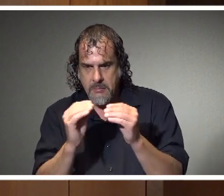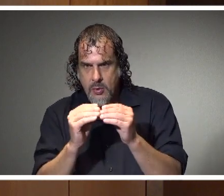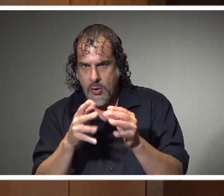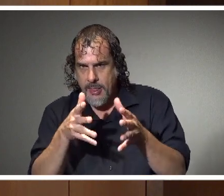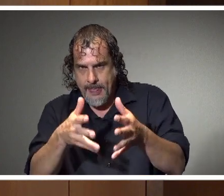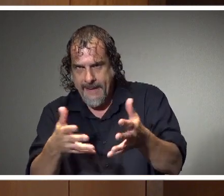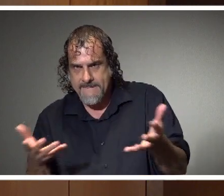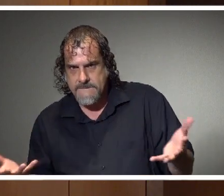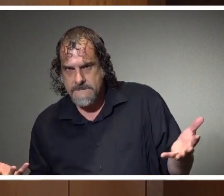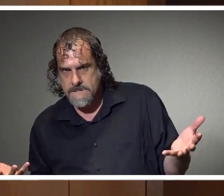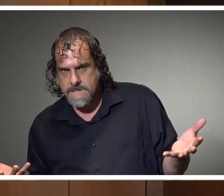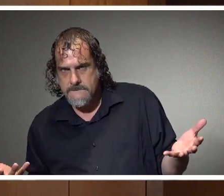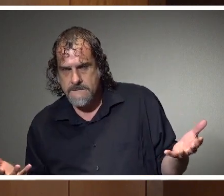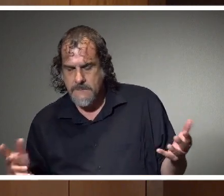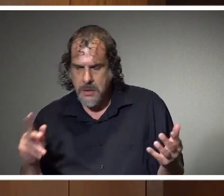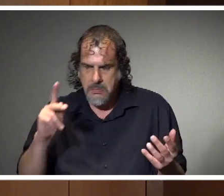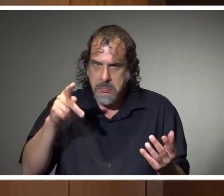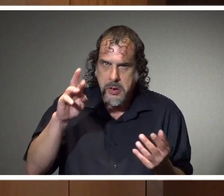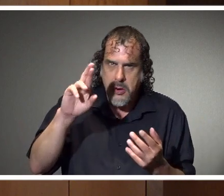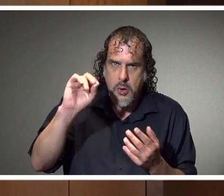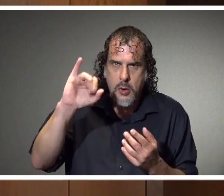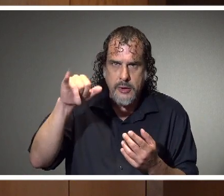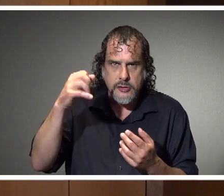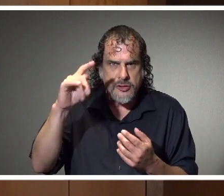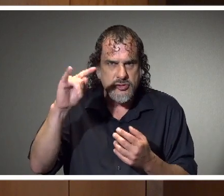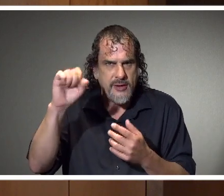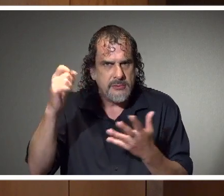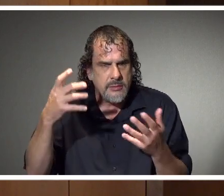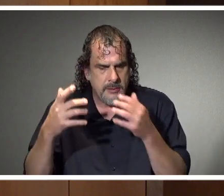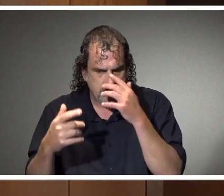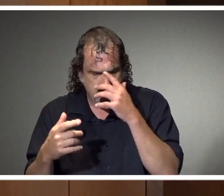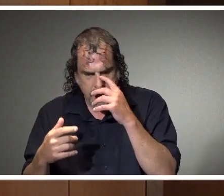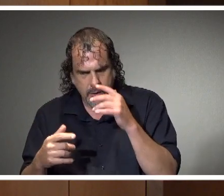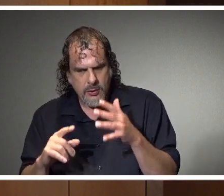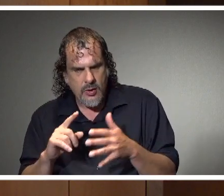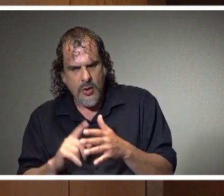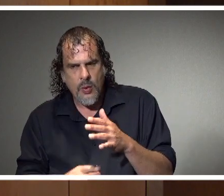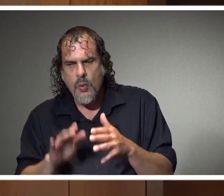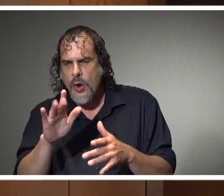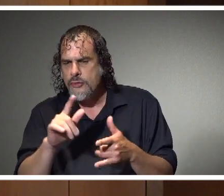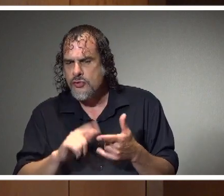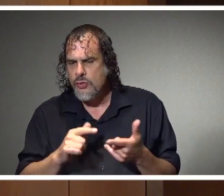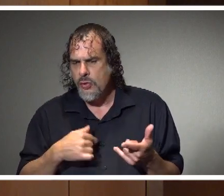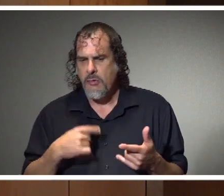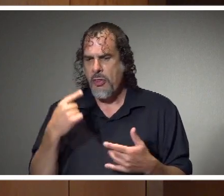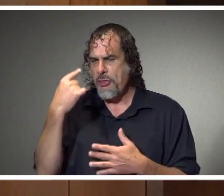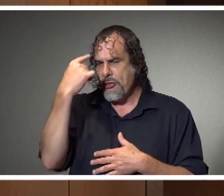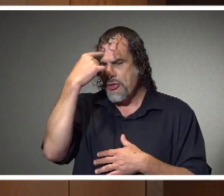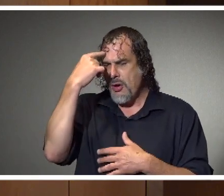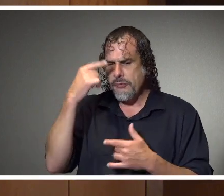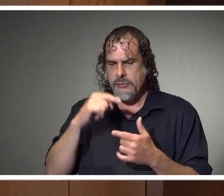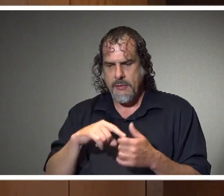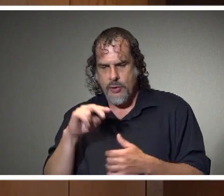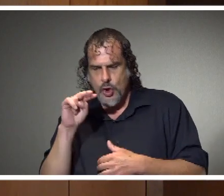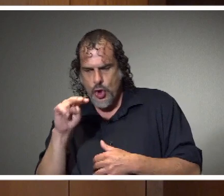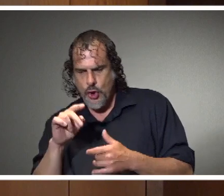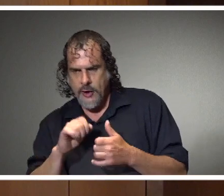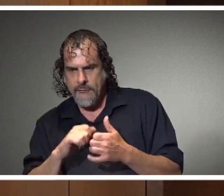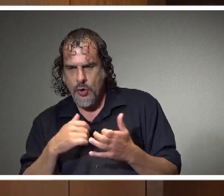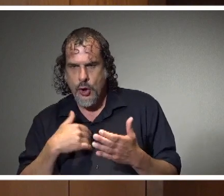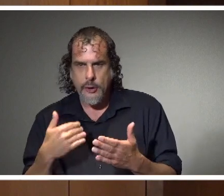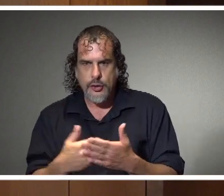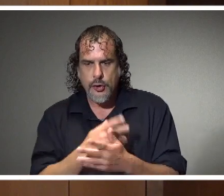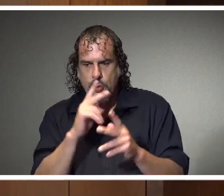on. More or less, what is your thoughts of looking for a new person in this